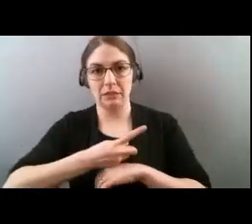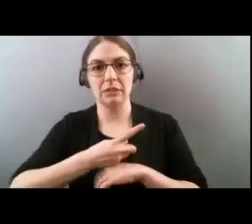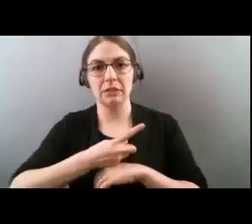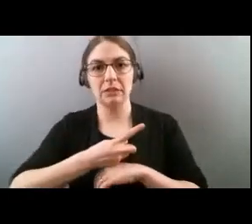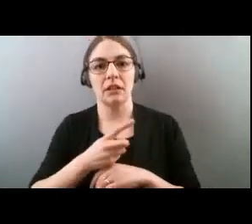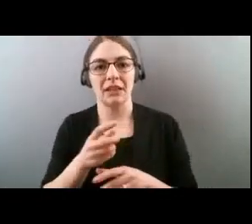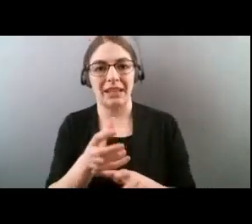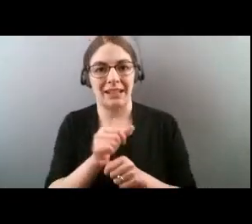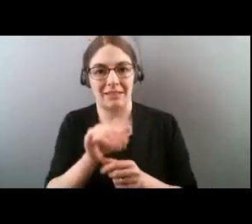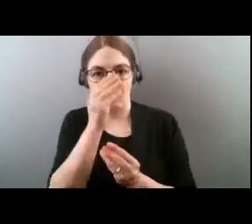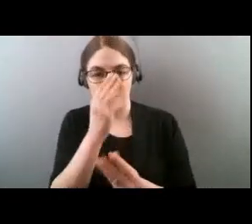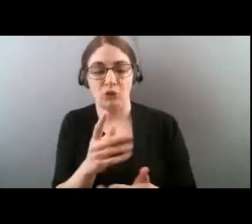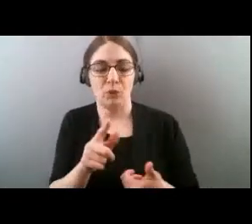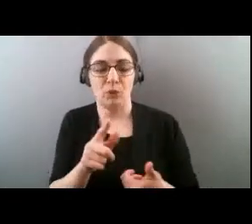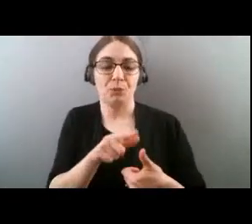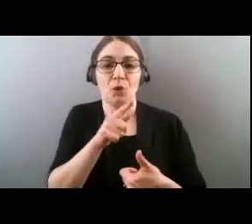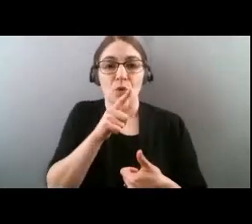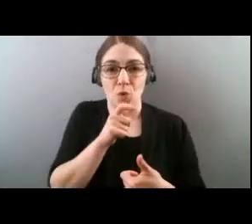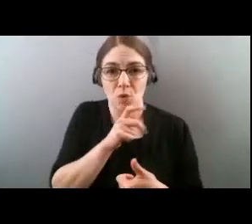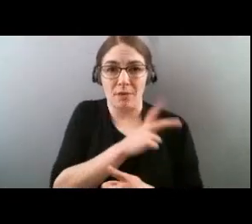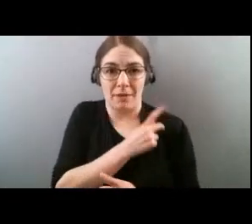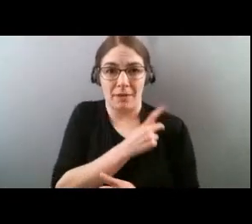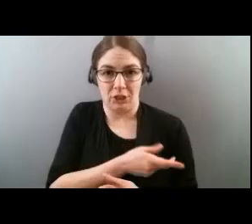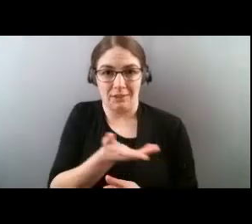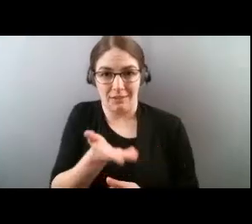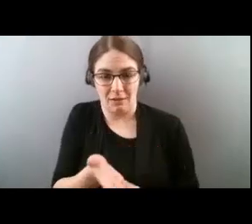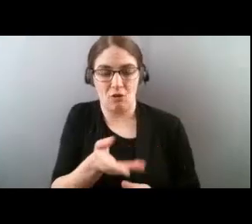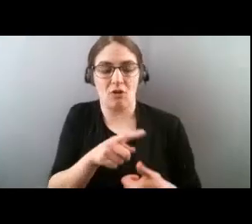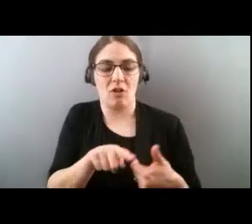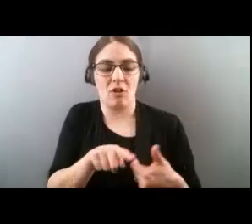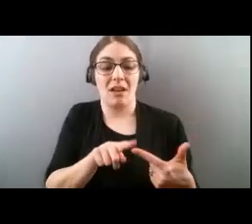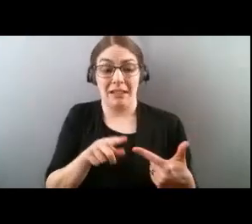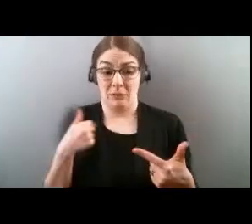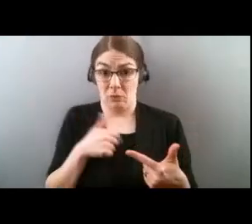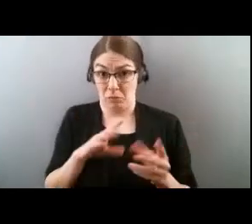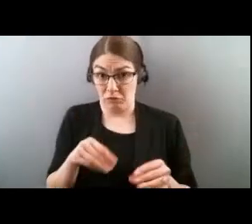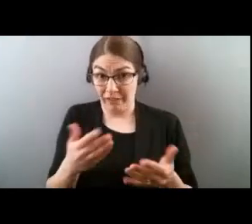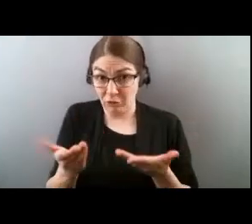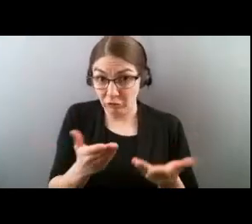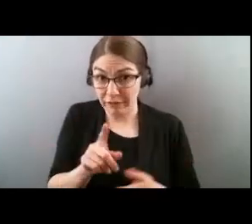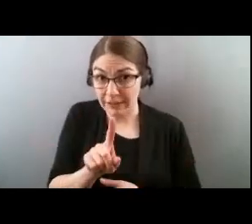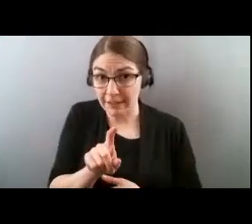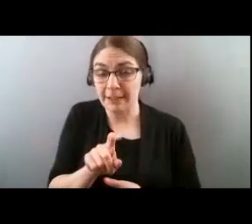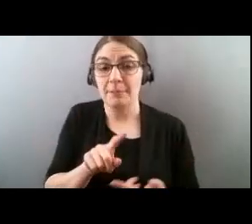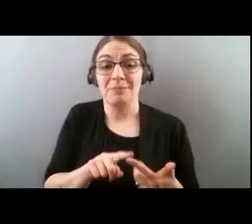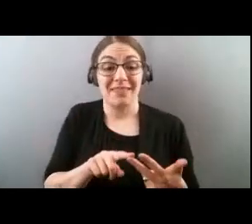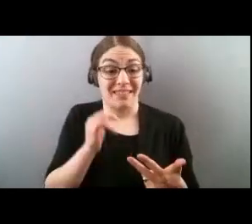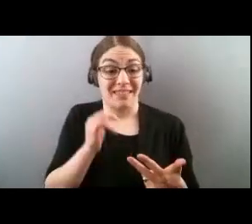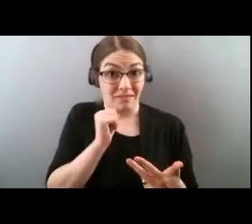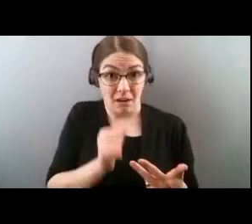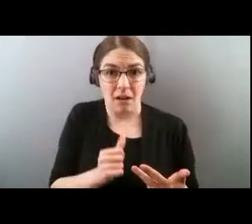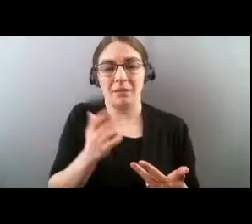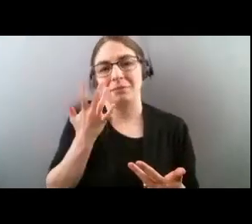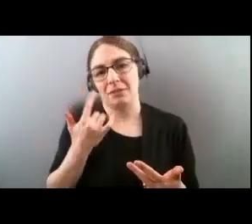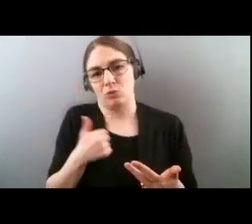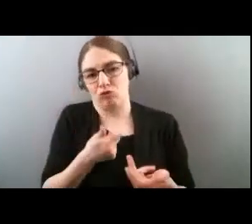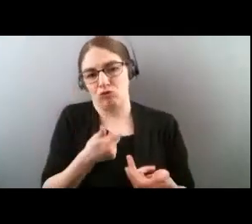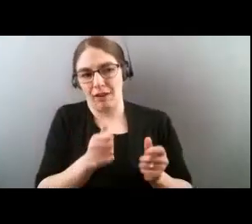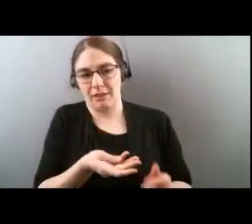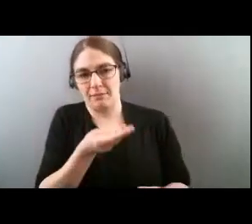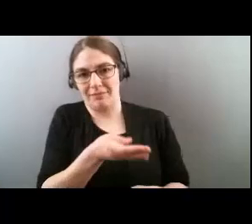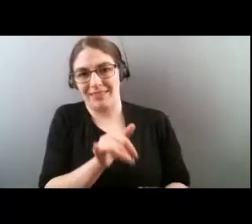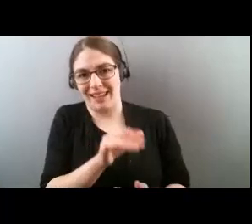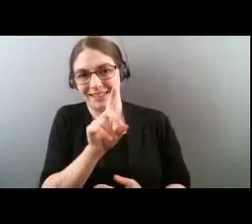the floors? Were they provided services? And if not, because we're trying to get that data back to the teams within a couple